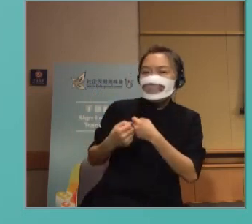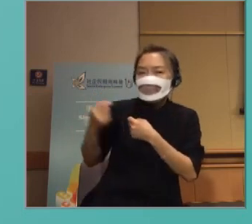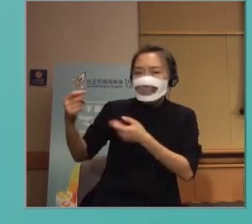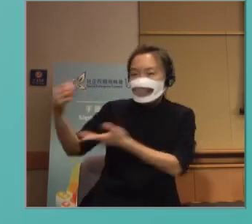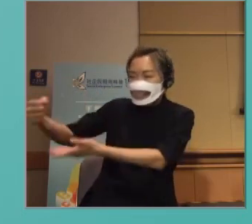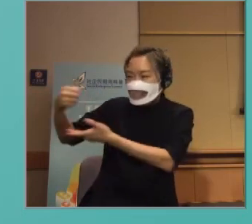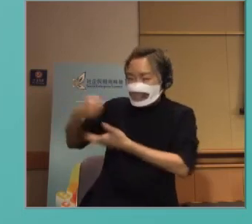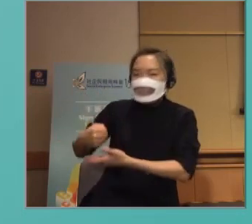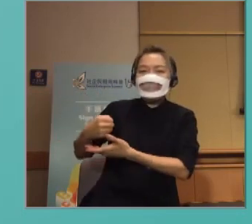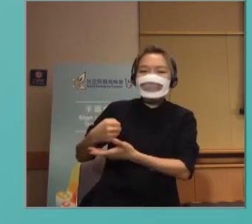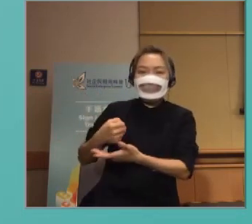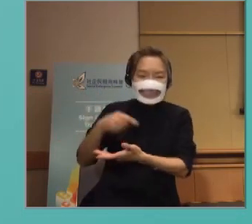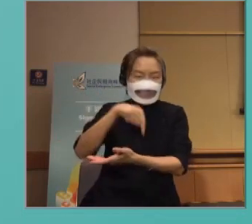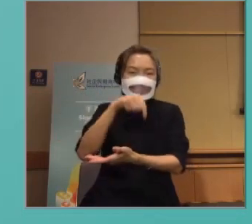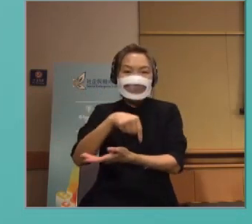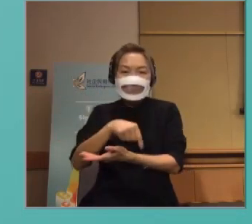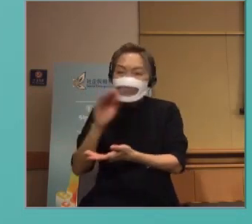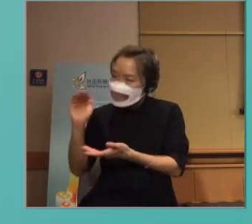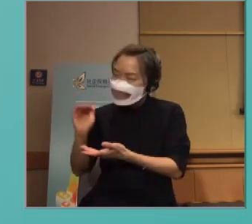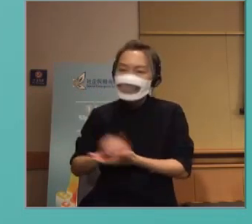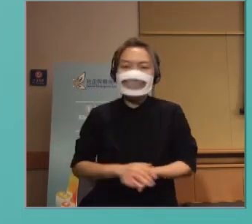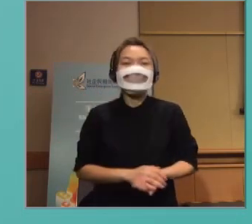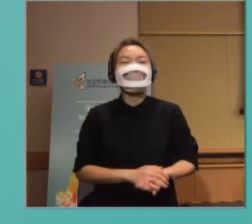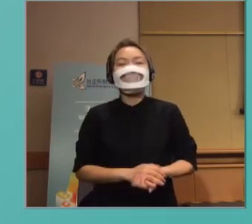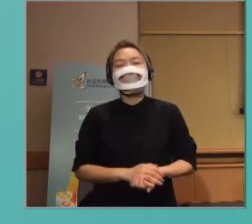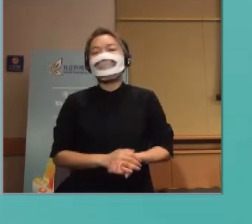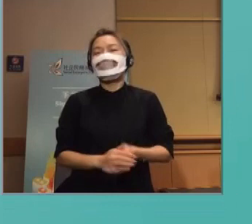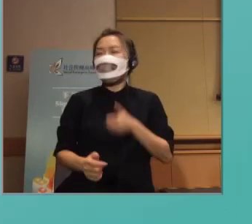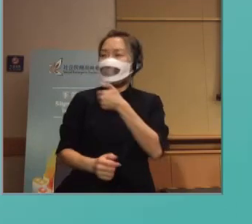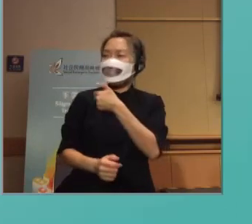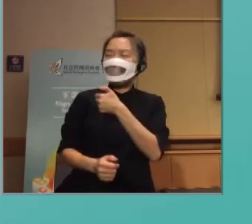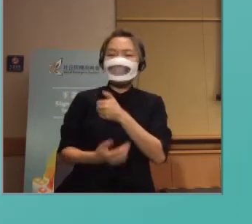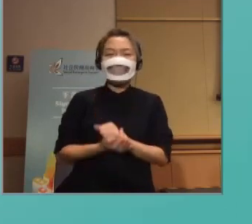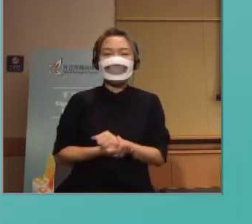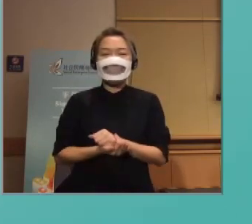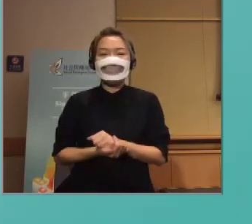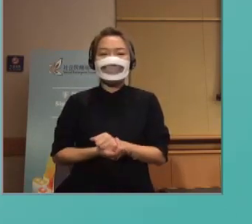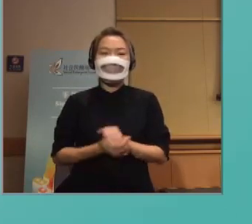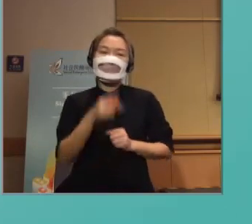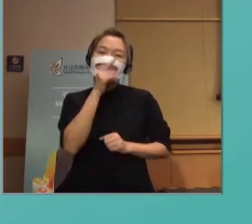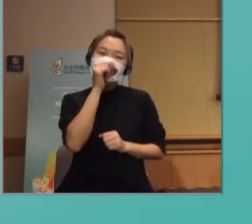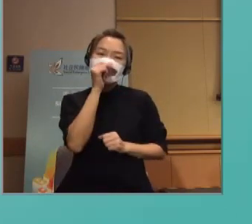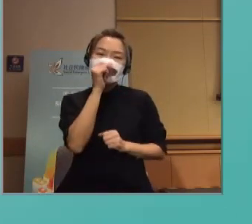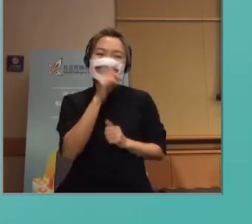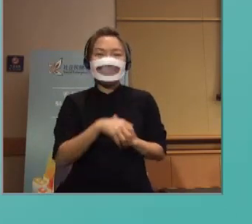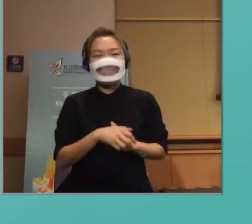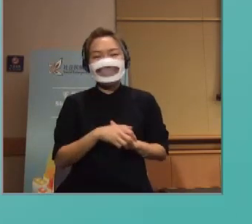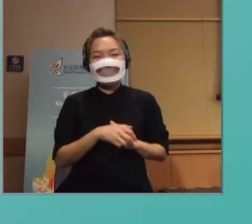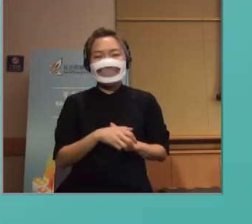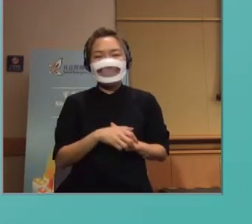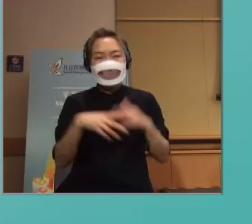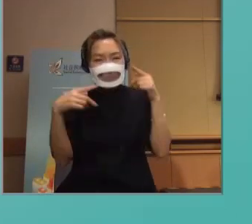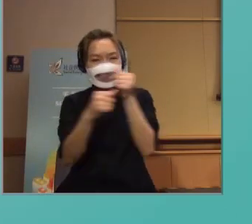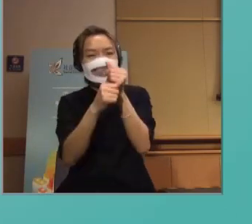the future. Thank you so much, Joshua. That's so entertaining of you, and that's great. So just a quick summary. The first speaker, Hanjin Tan, talks